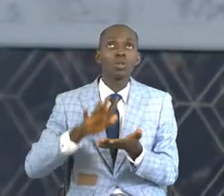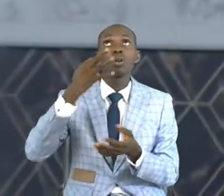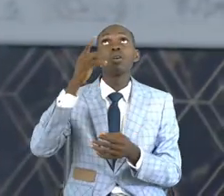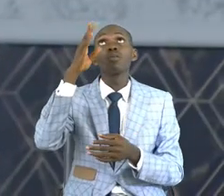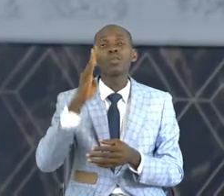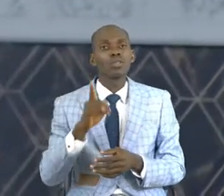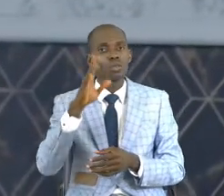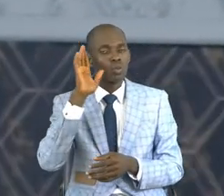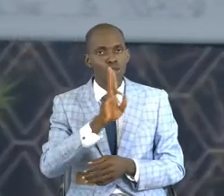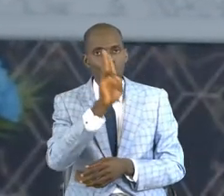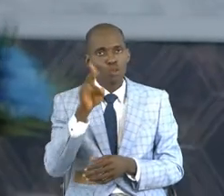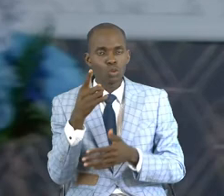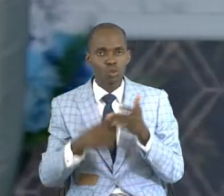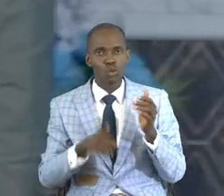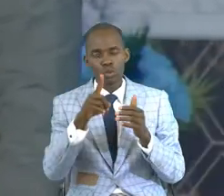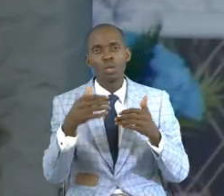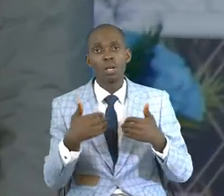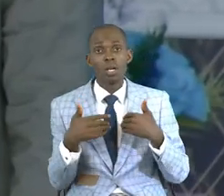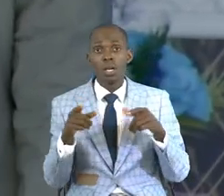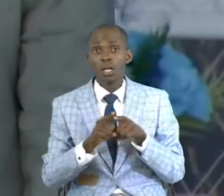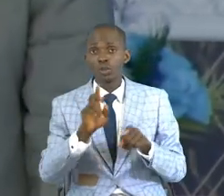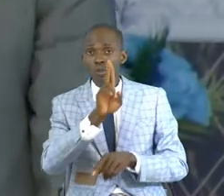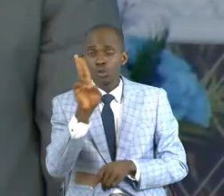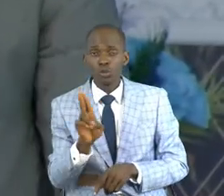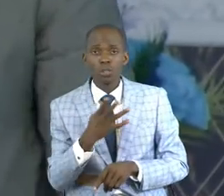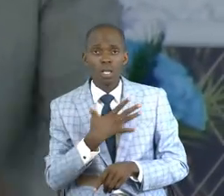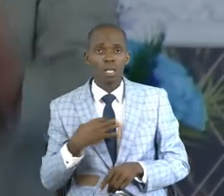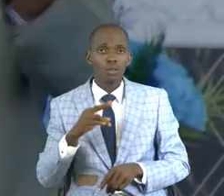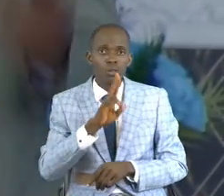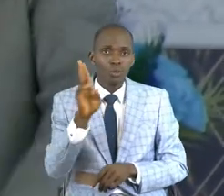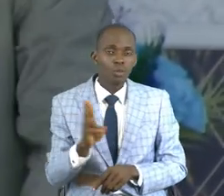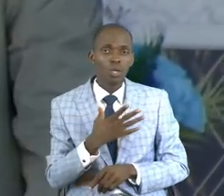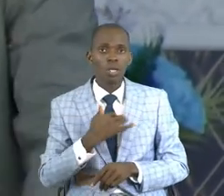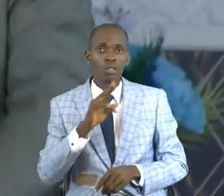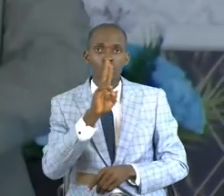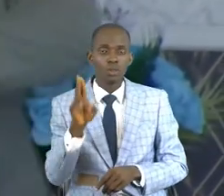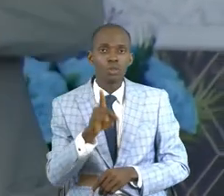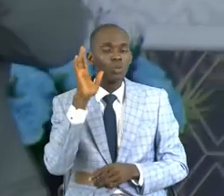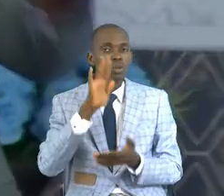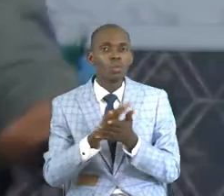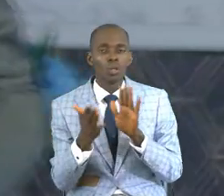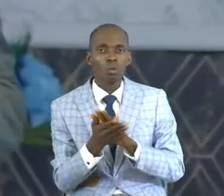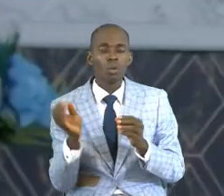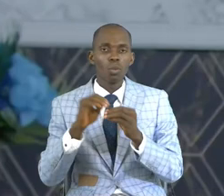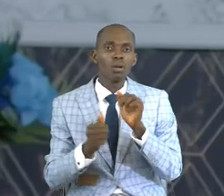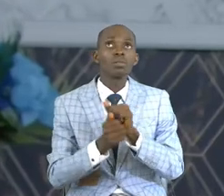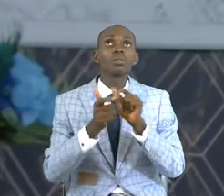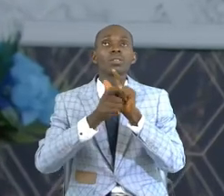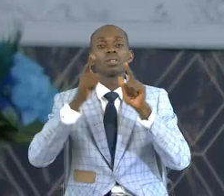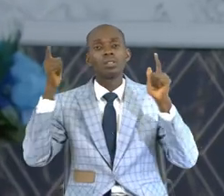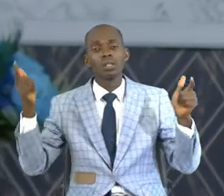have. And as you use and use and use, you're becoming greater, brighter, higher,